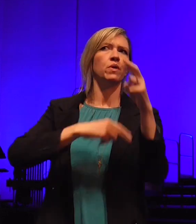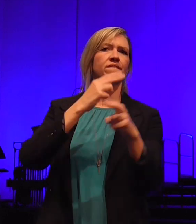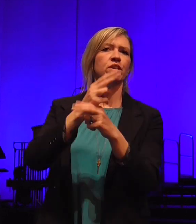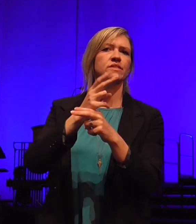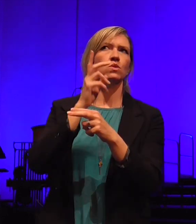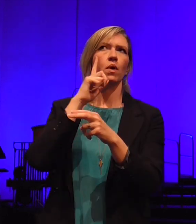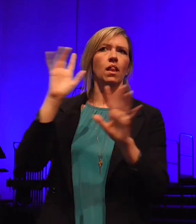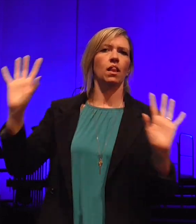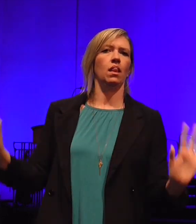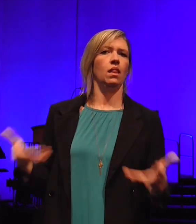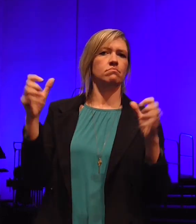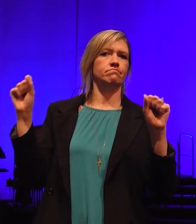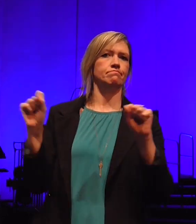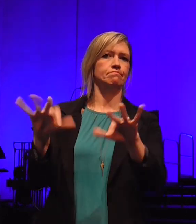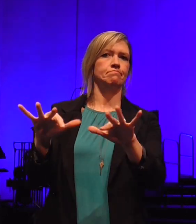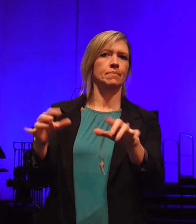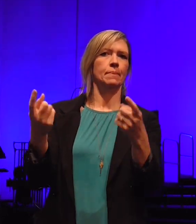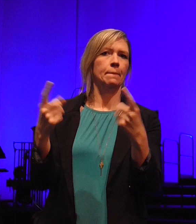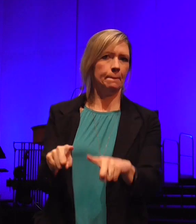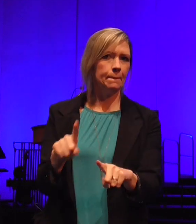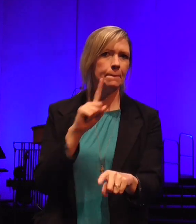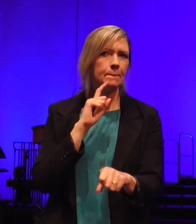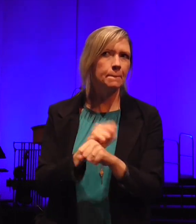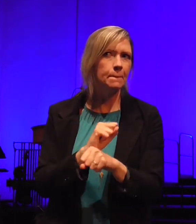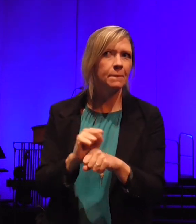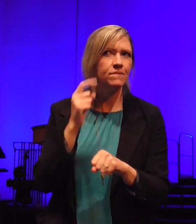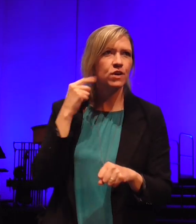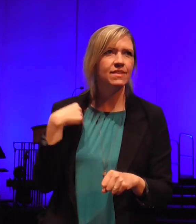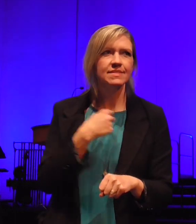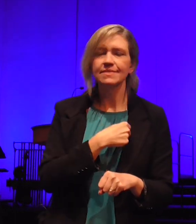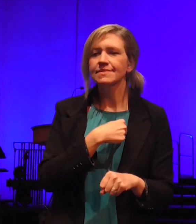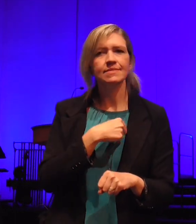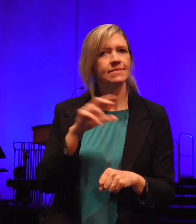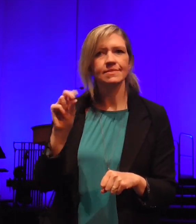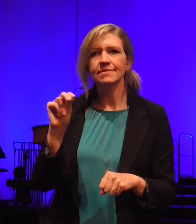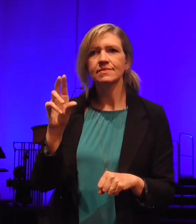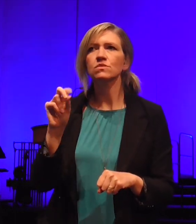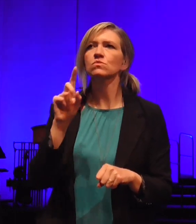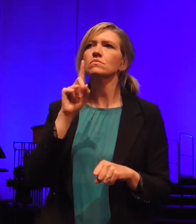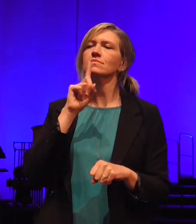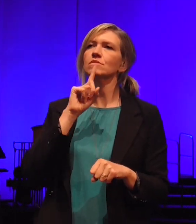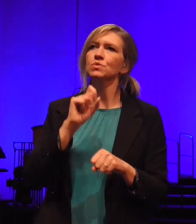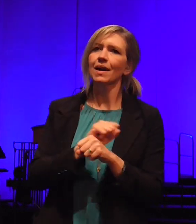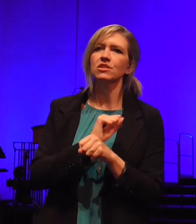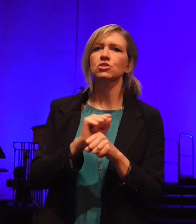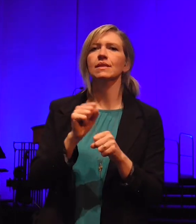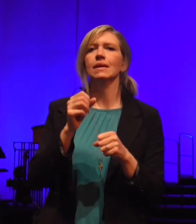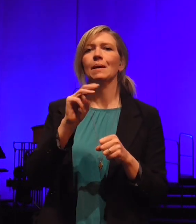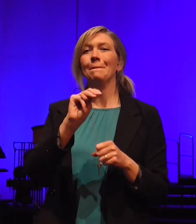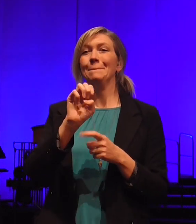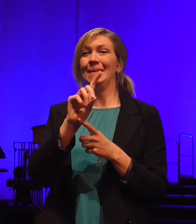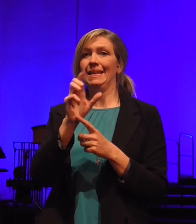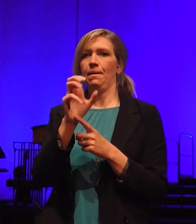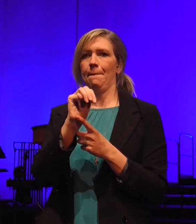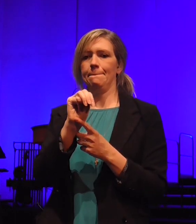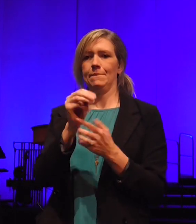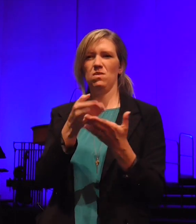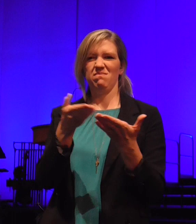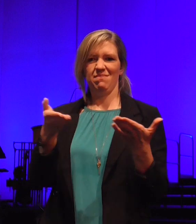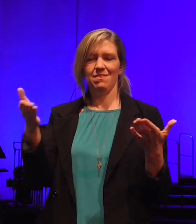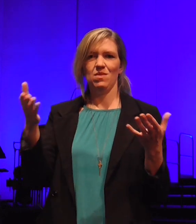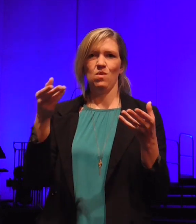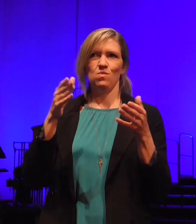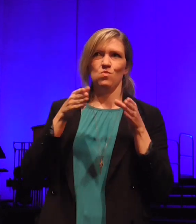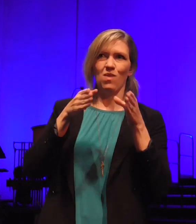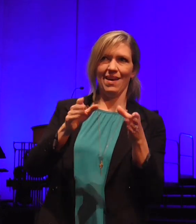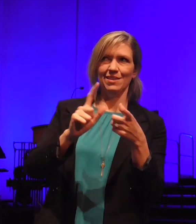the universe about in magically making them happen for us. They're actually mediums in which we